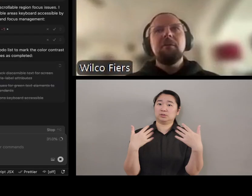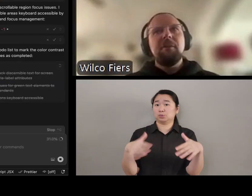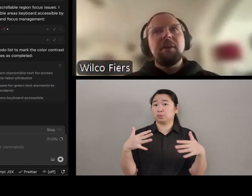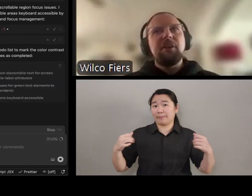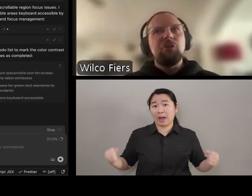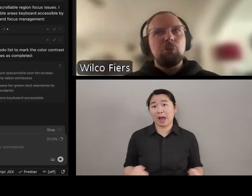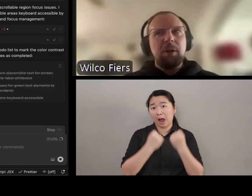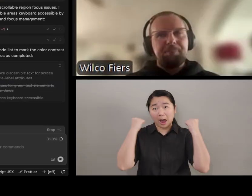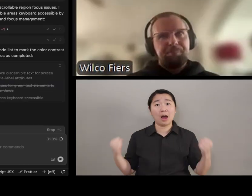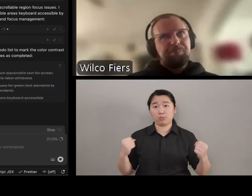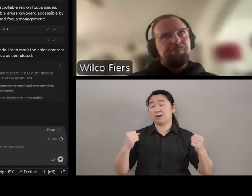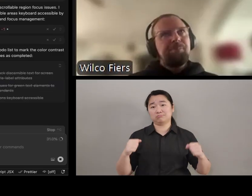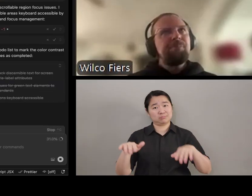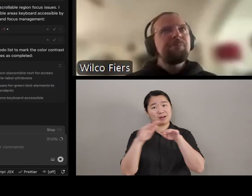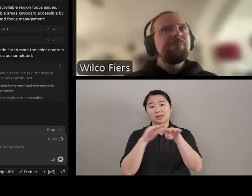can use as well.